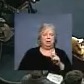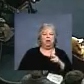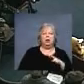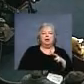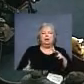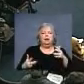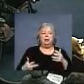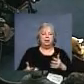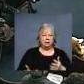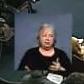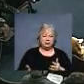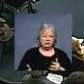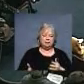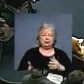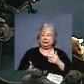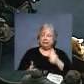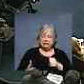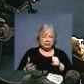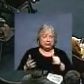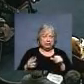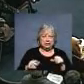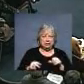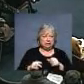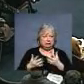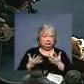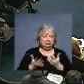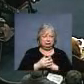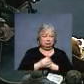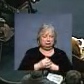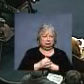Okay. Is there any other?